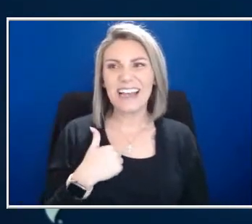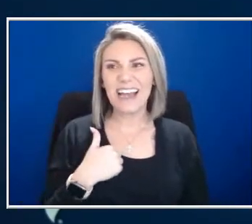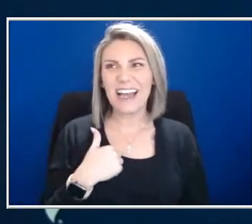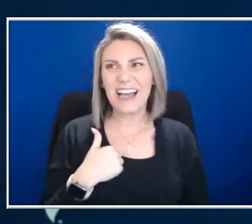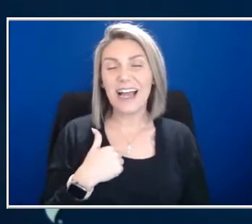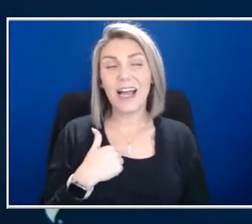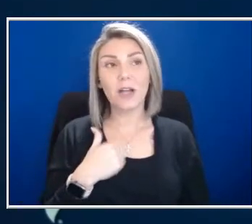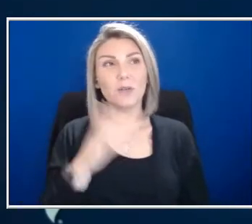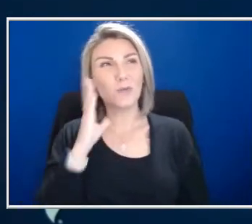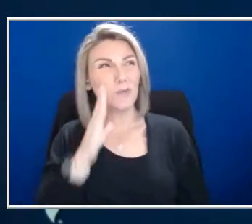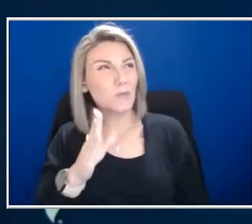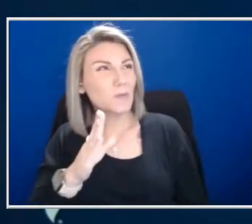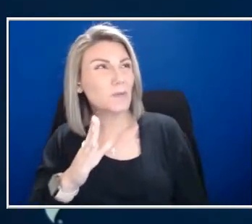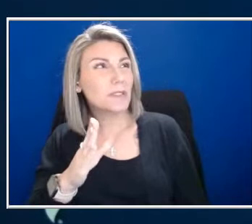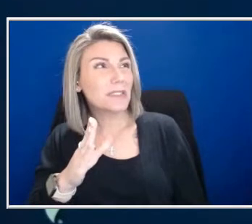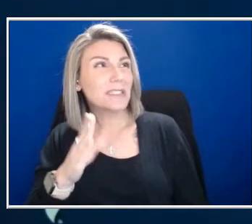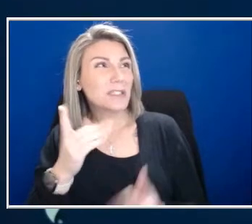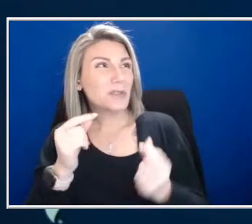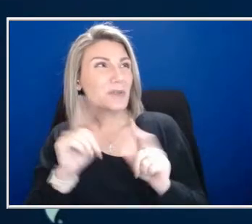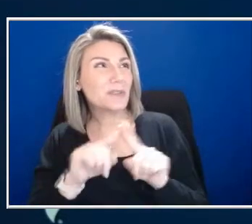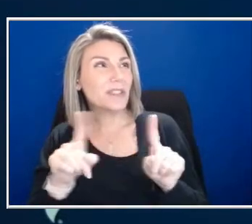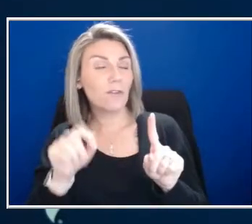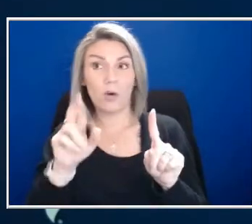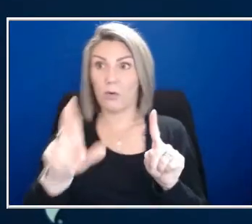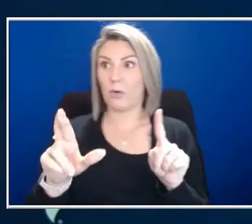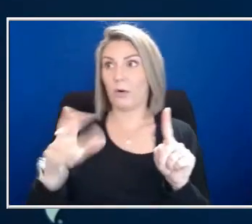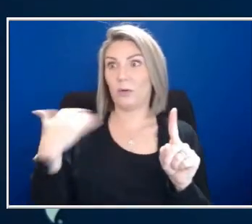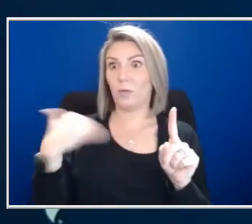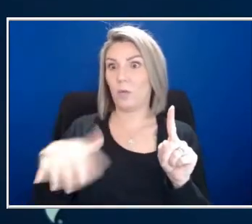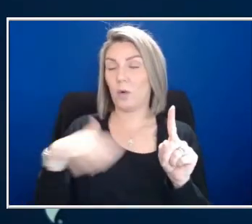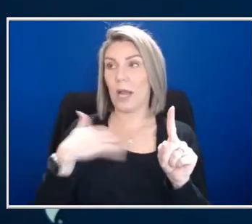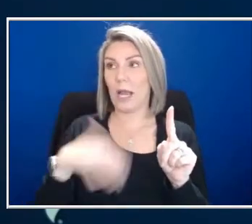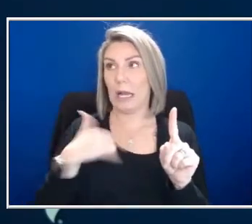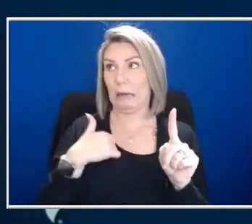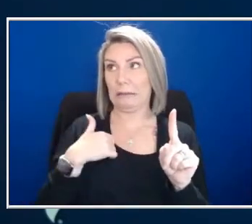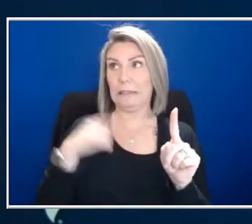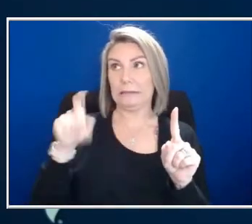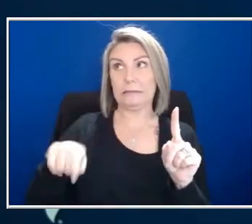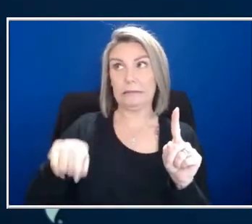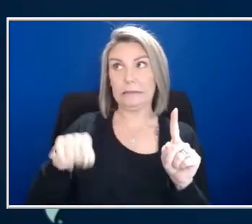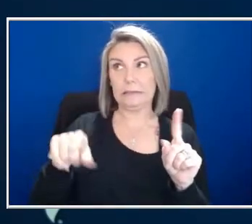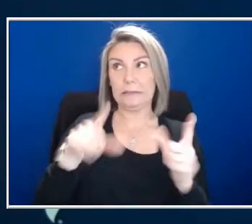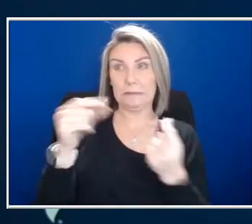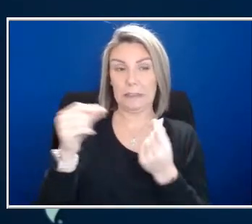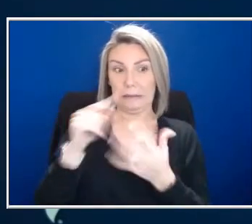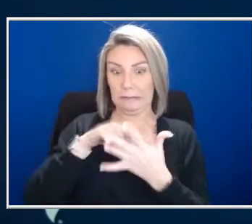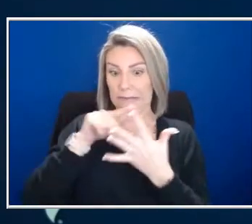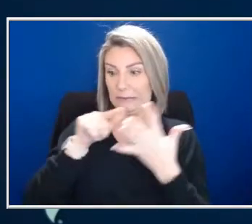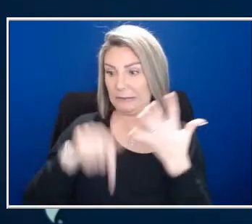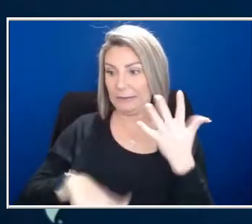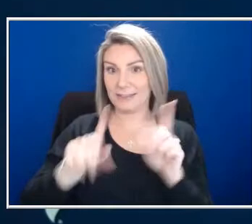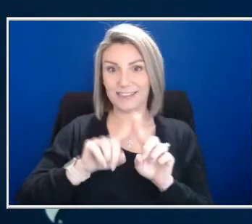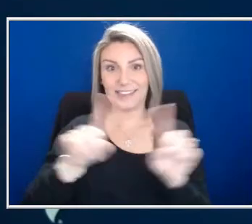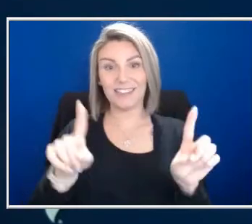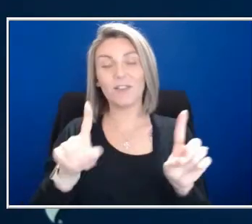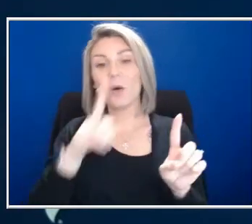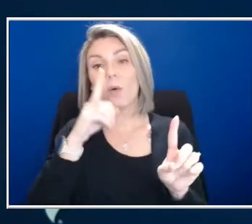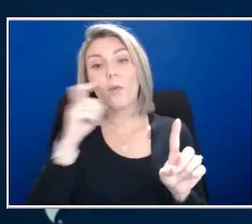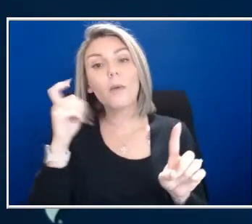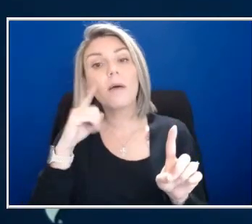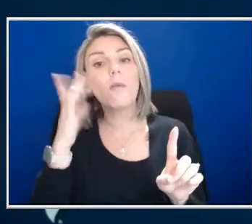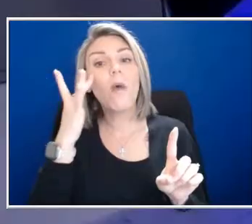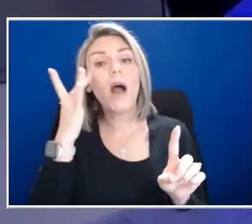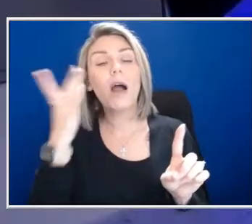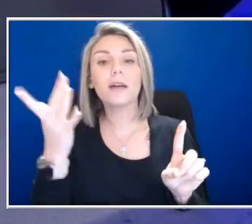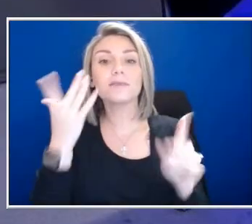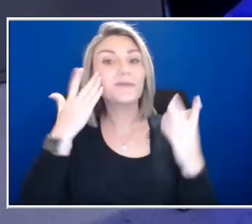say, wow, if I knew I was only going to live to be 56, I would have done these things differently? Because you just don't know. You don't